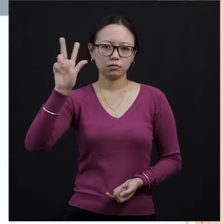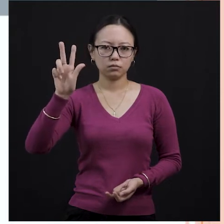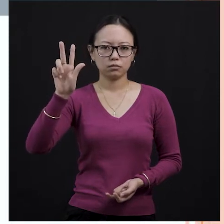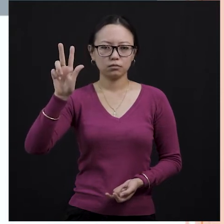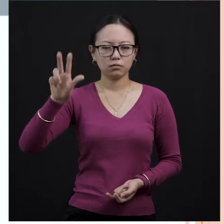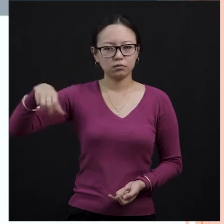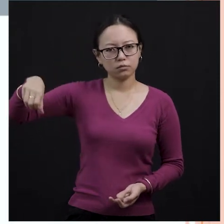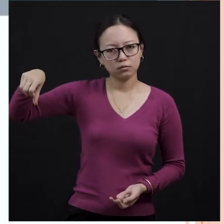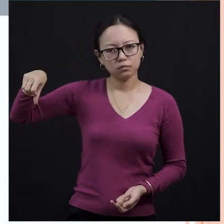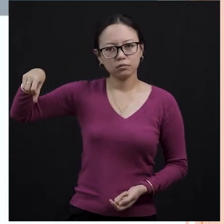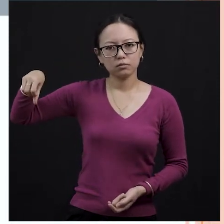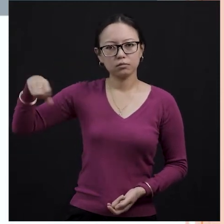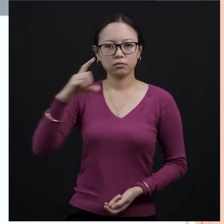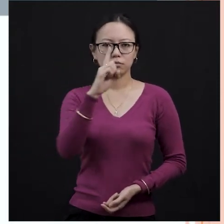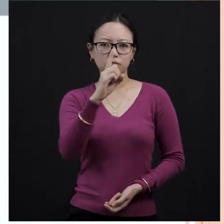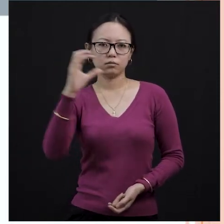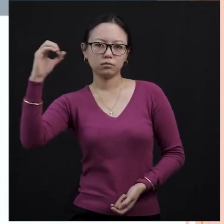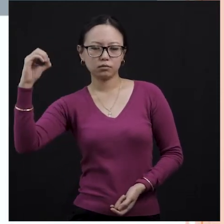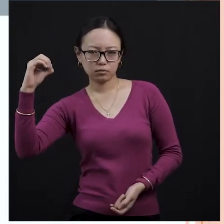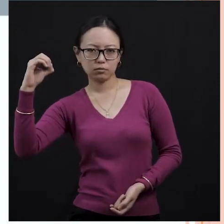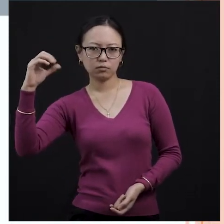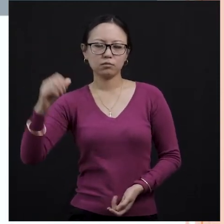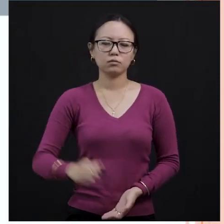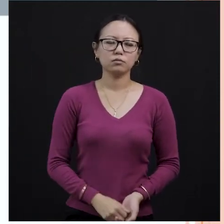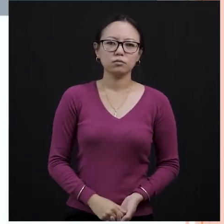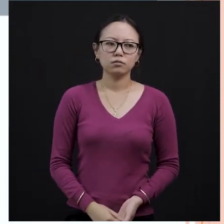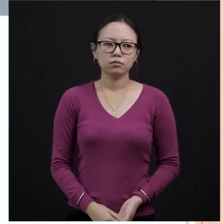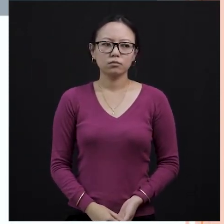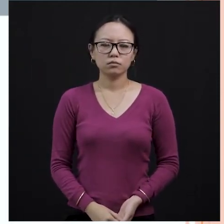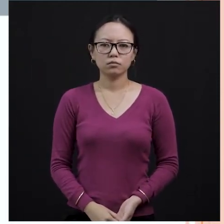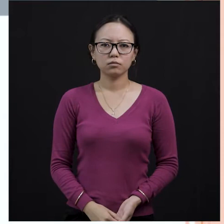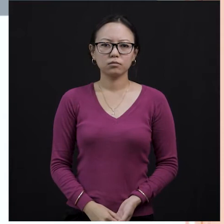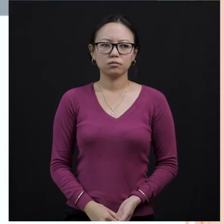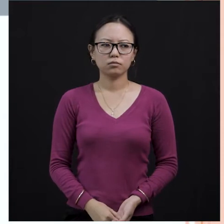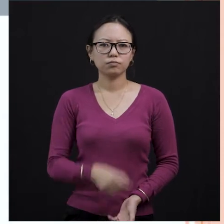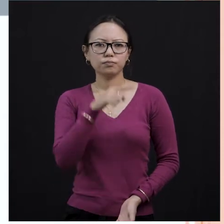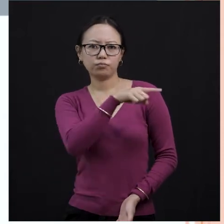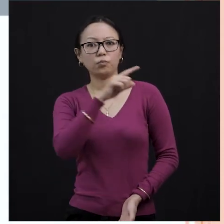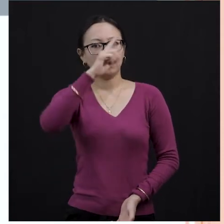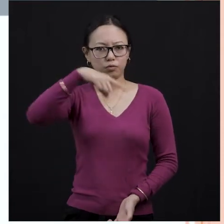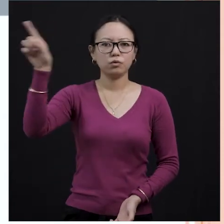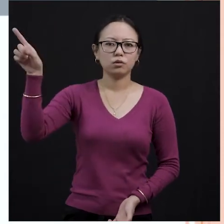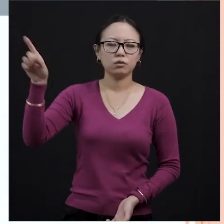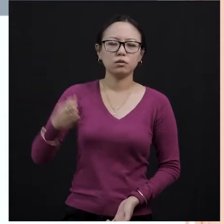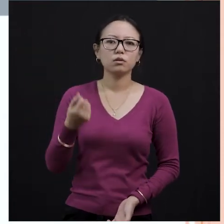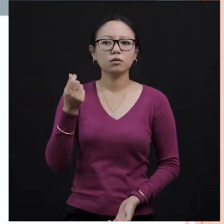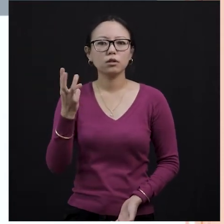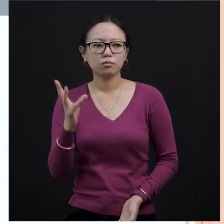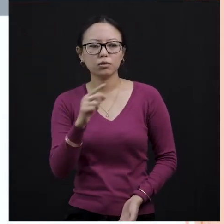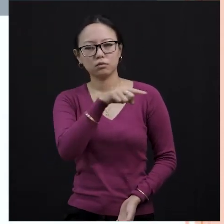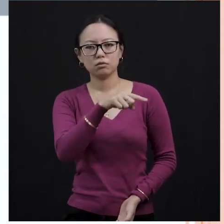7, 8, 9, and 10. All right? So this is how we count